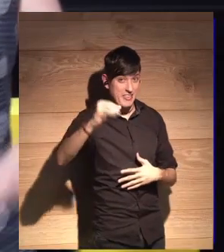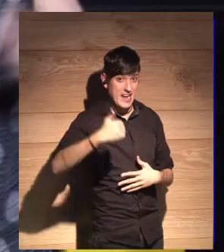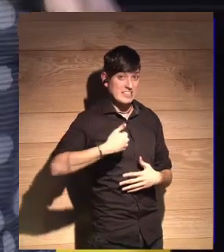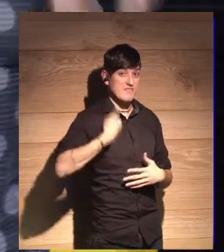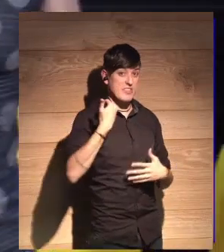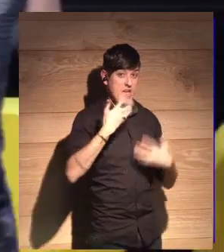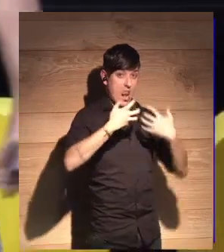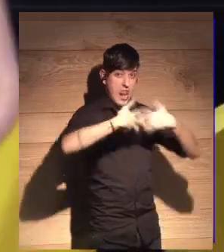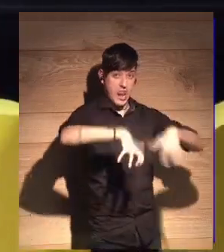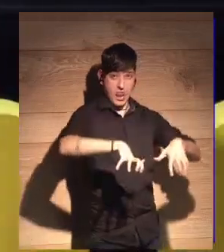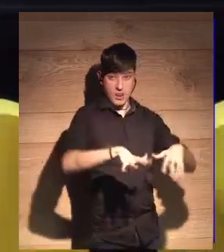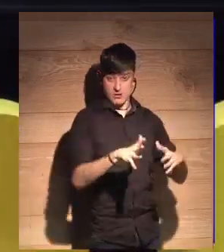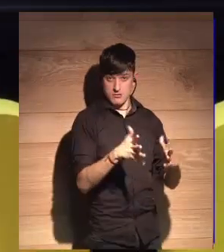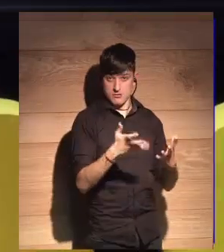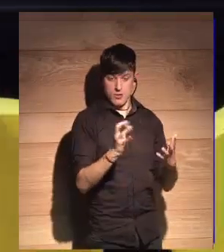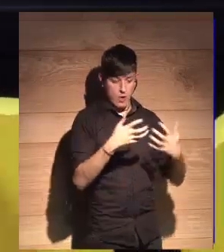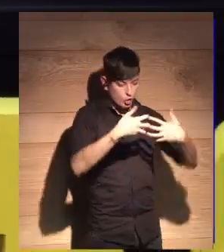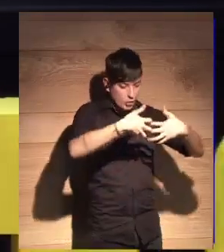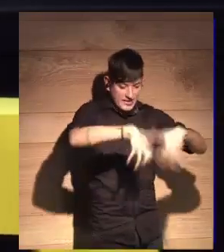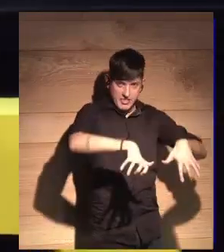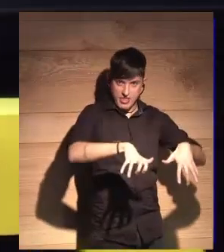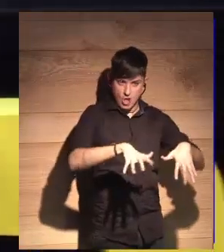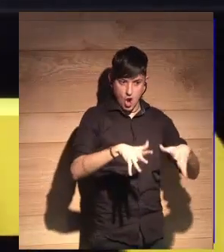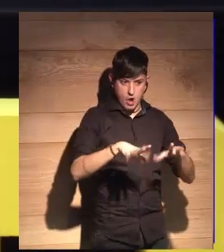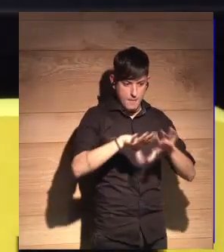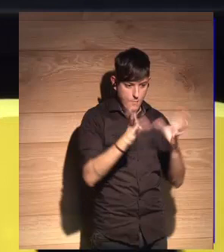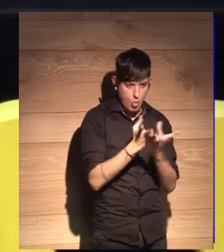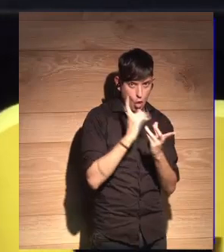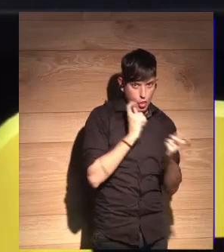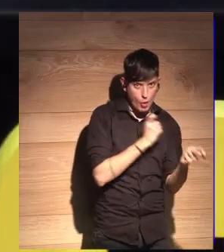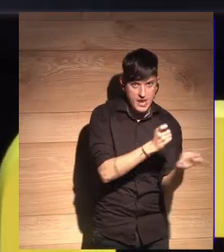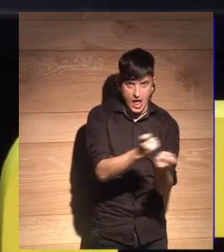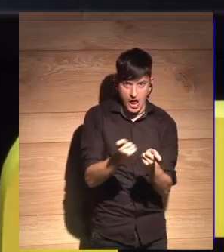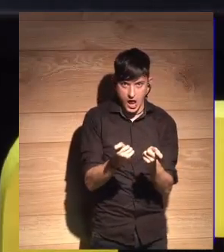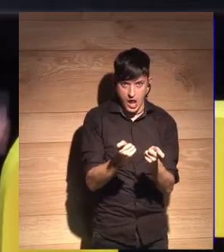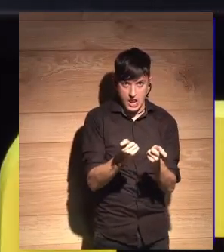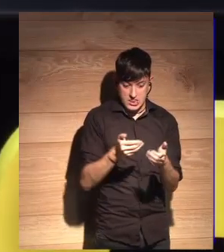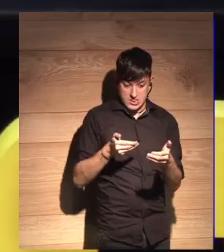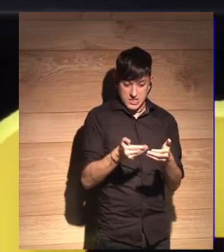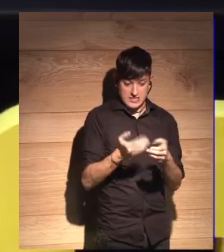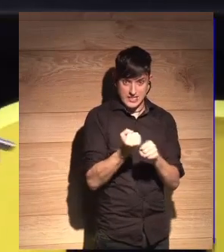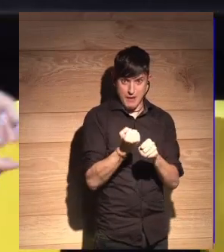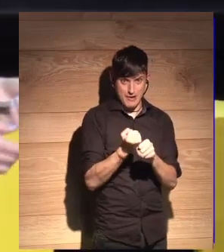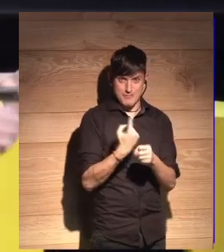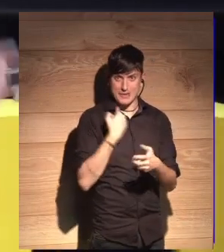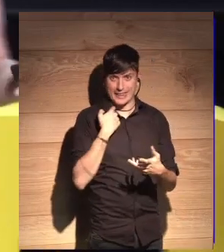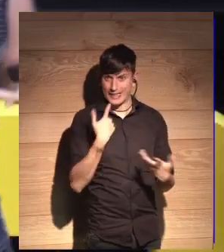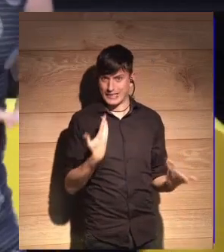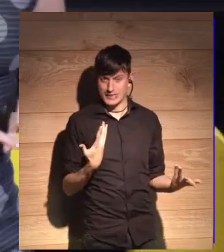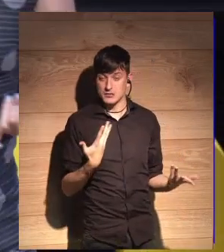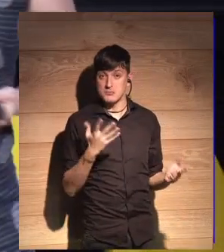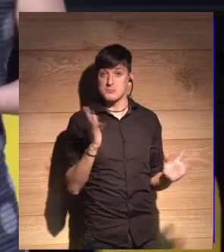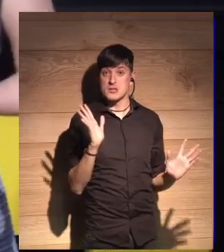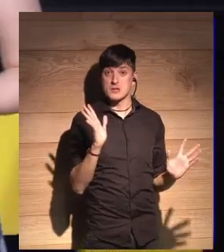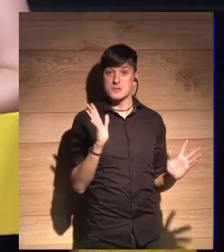over the world. We won't have anything left to do. We'll all be out of work. But the original promise of technology was to